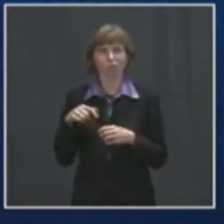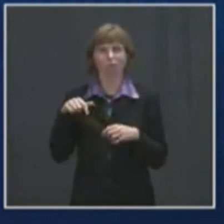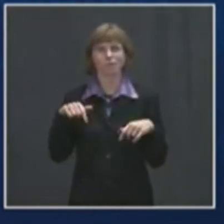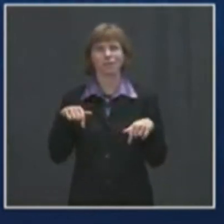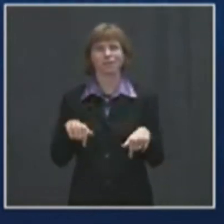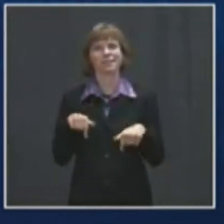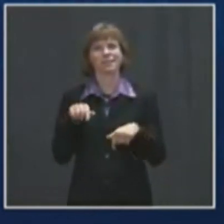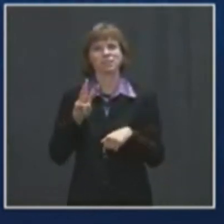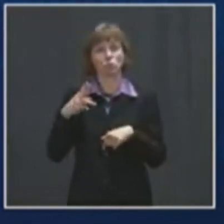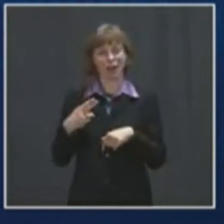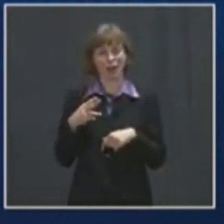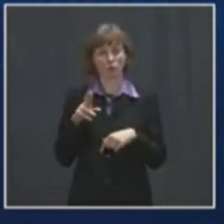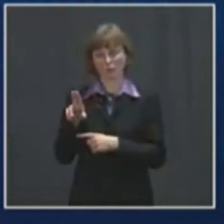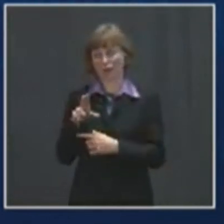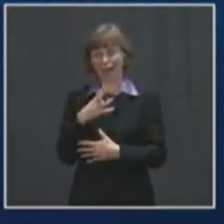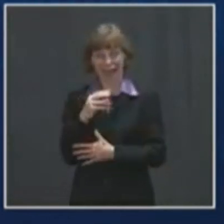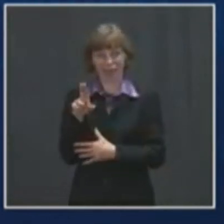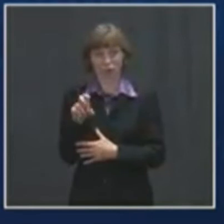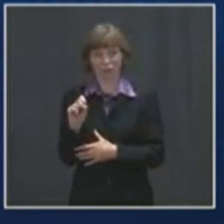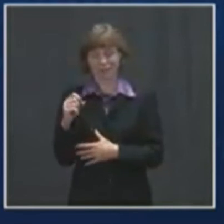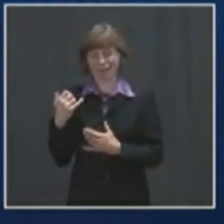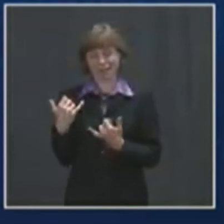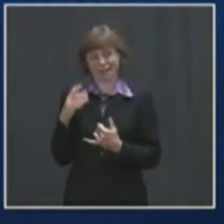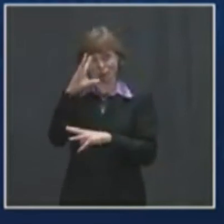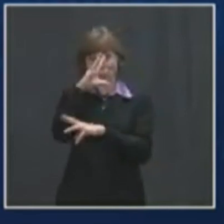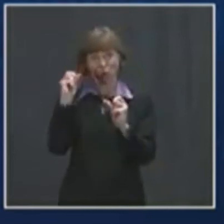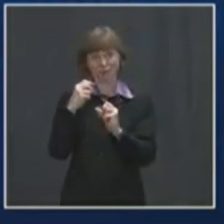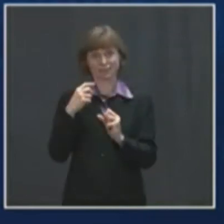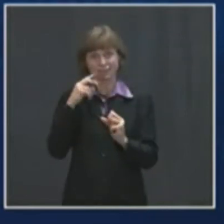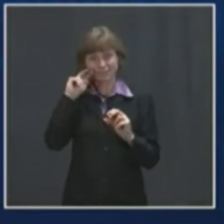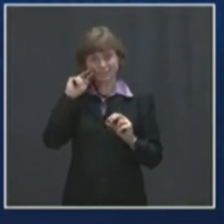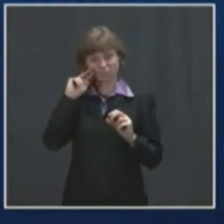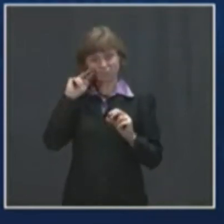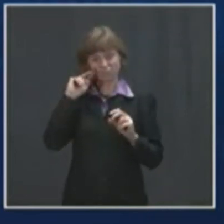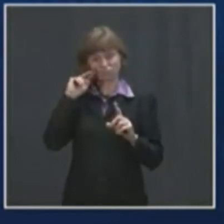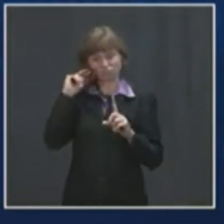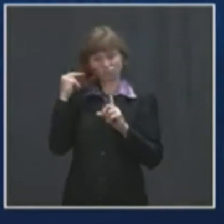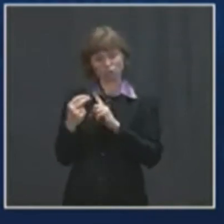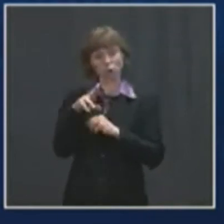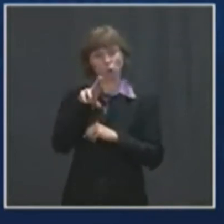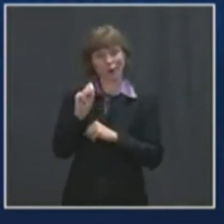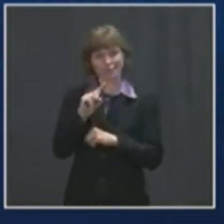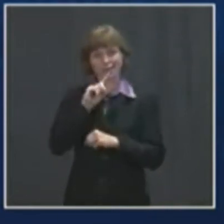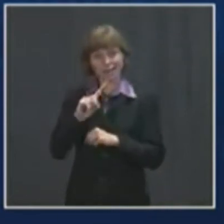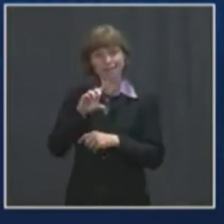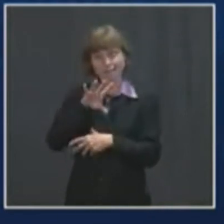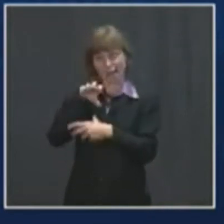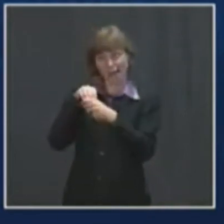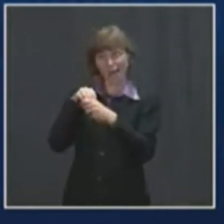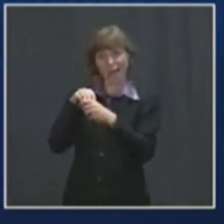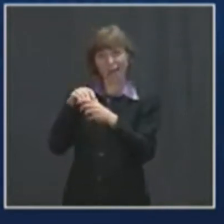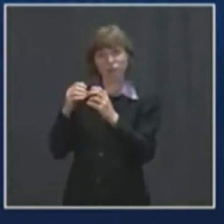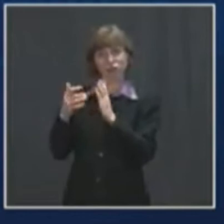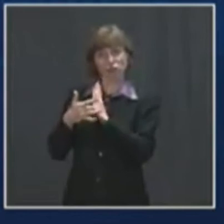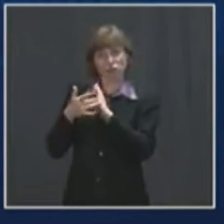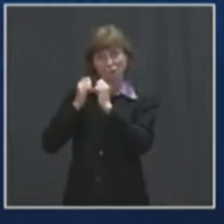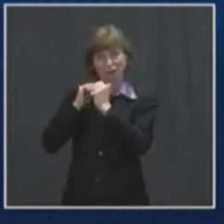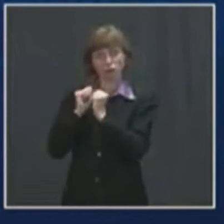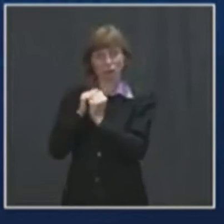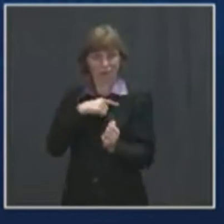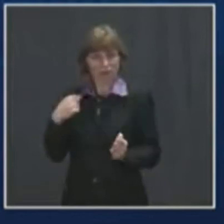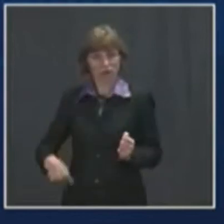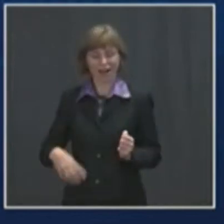This administration sees the United States as engaged in strategic competition with China, and technology is a central domain